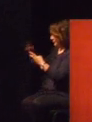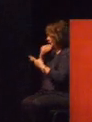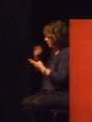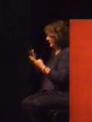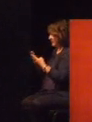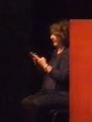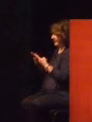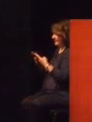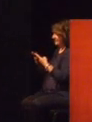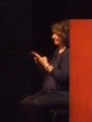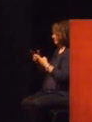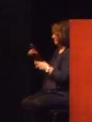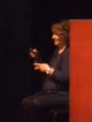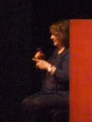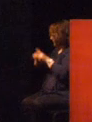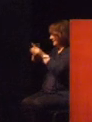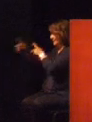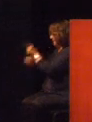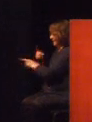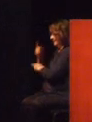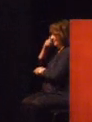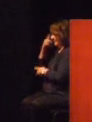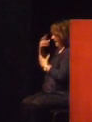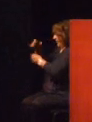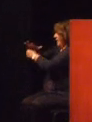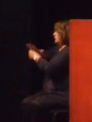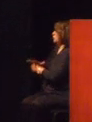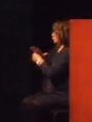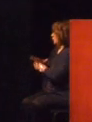to just different types of mental health stressors that were